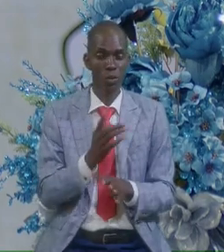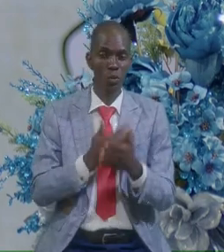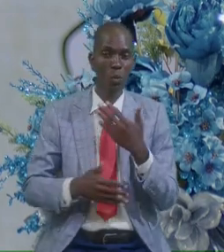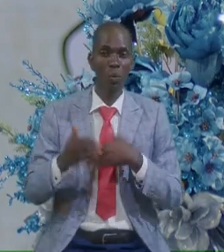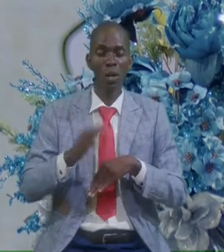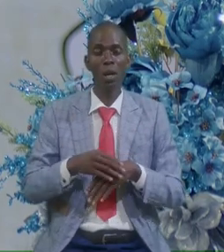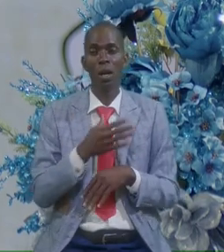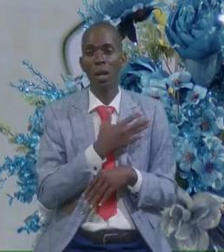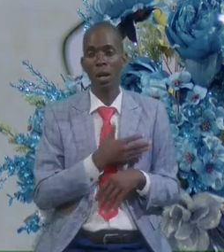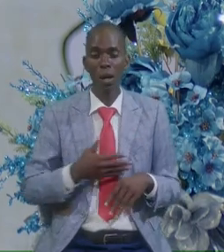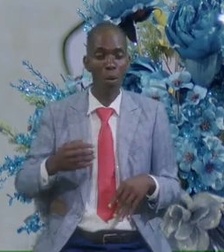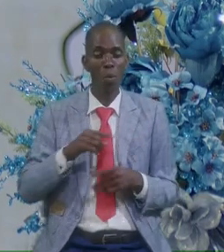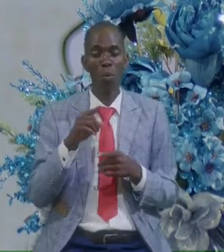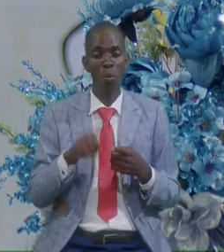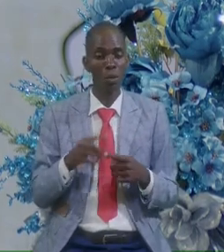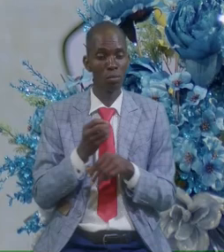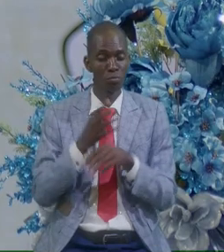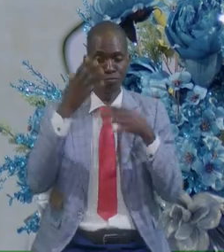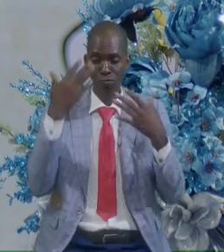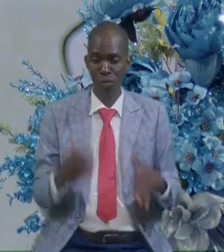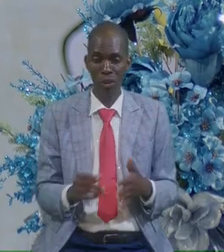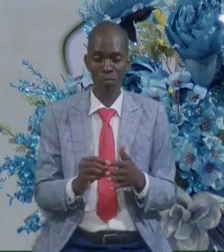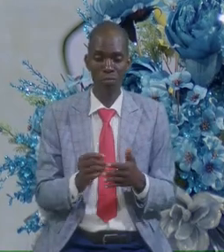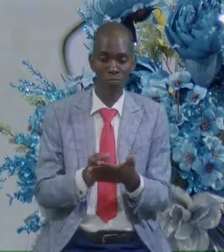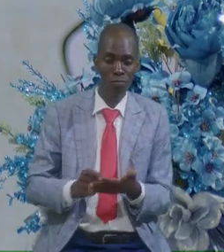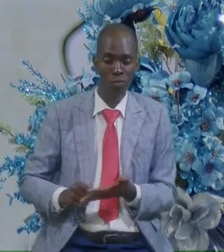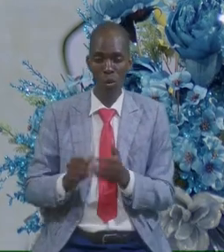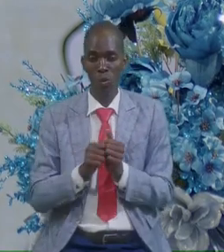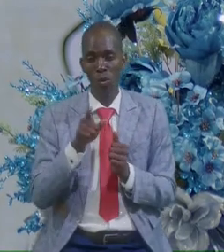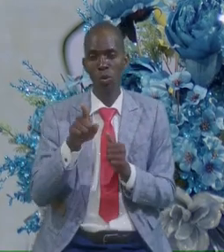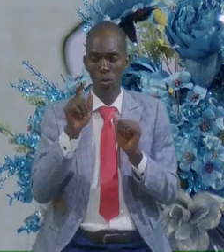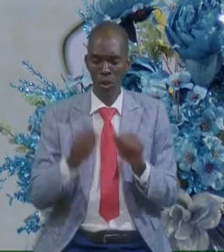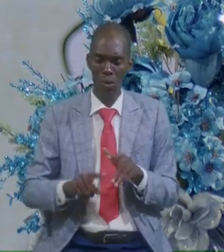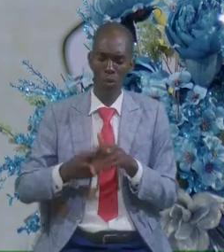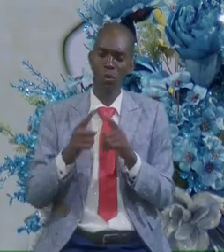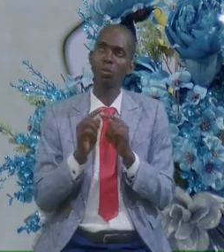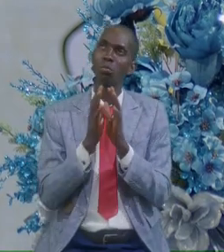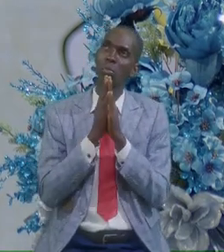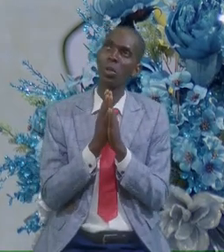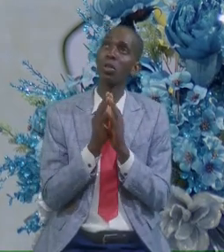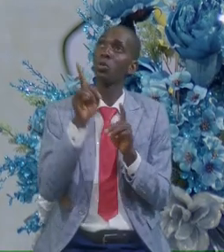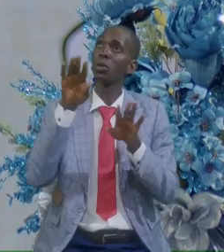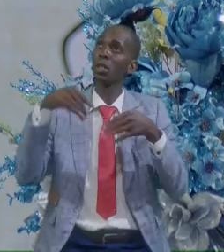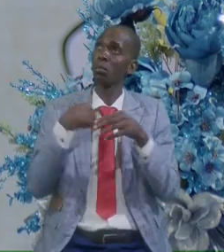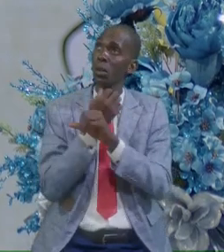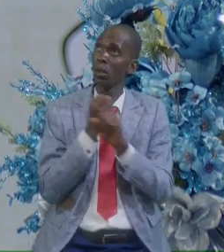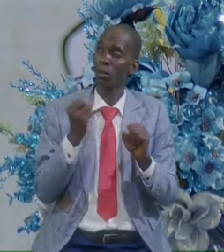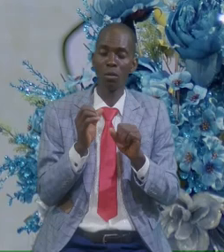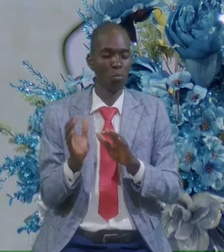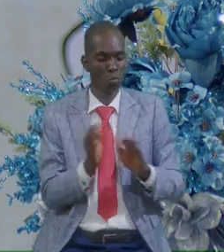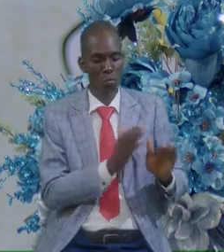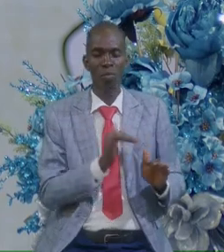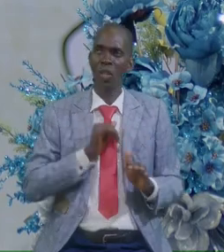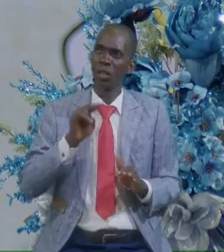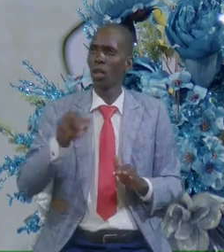you don't look here and there. Start talking to God and say, God, yes, you're giving me salvation. I also need this other one. I also need this other